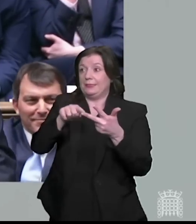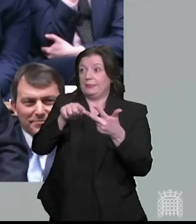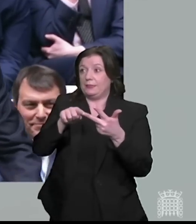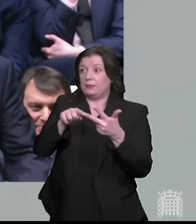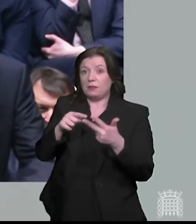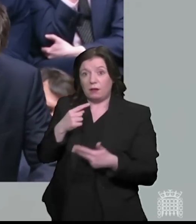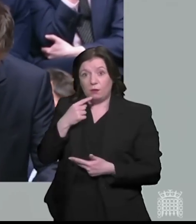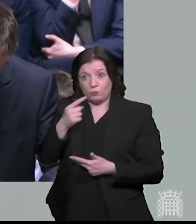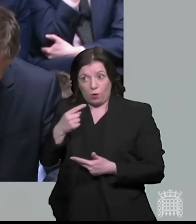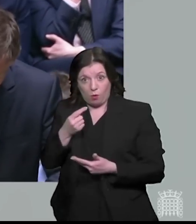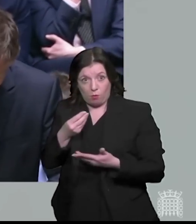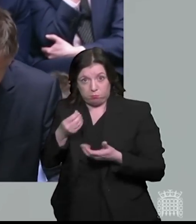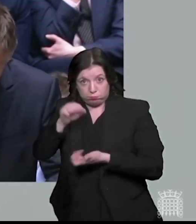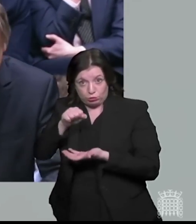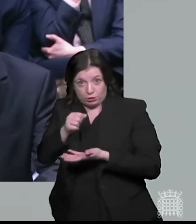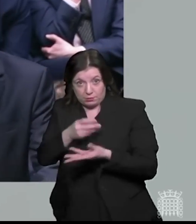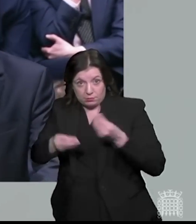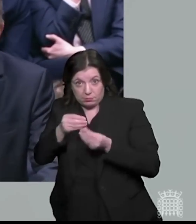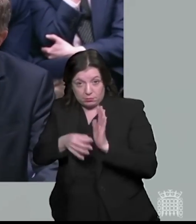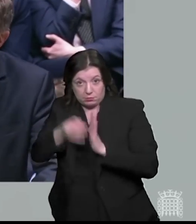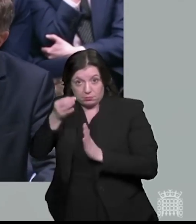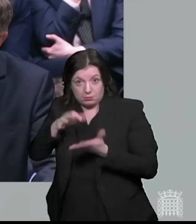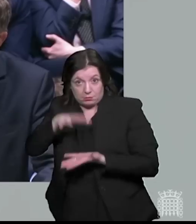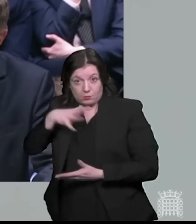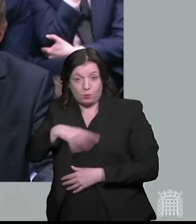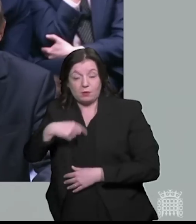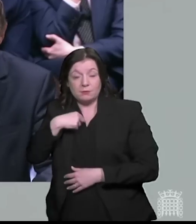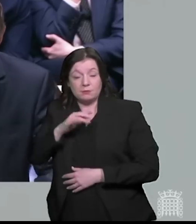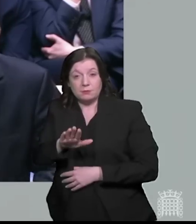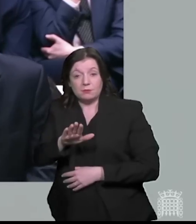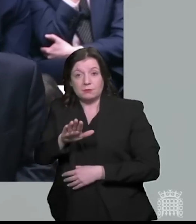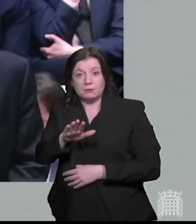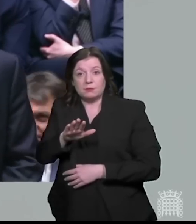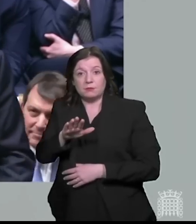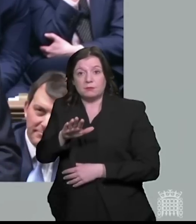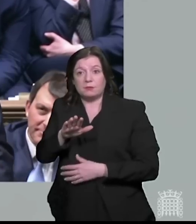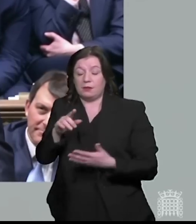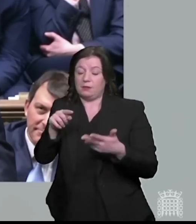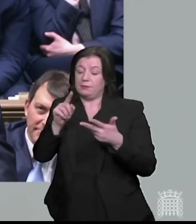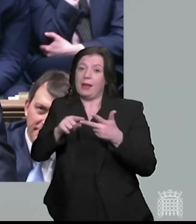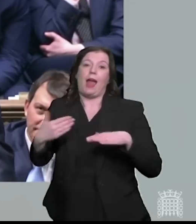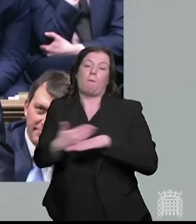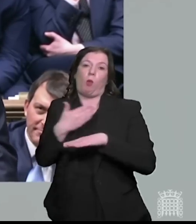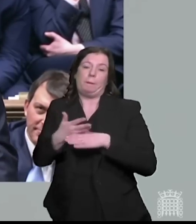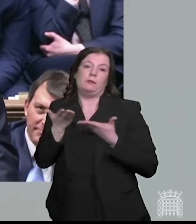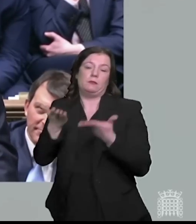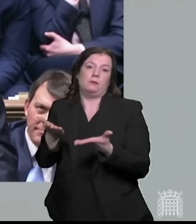I said it was a growth budget, Madam Deputy Speaker, and we are talking about the E of employment.